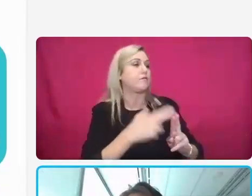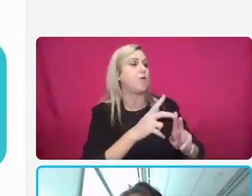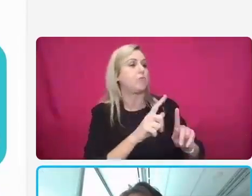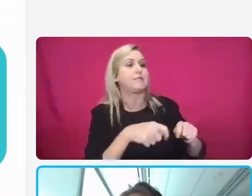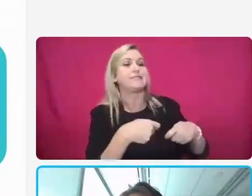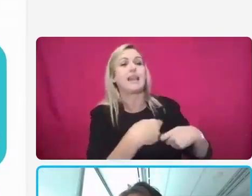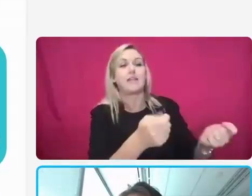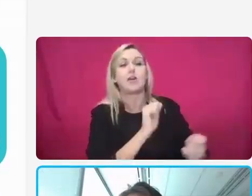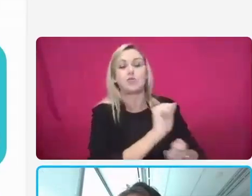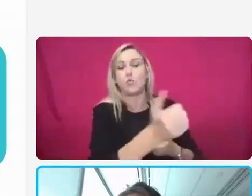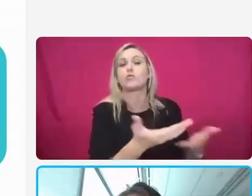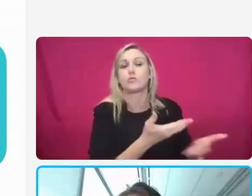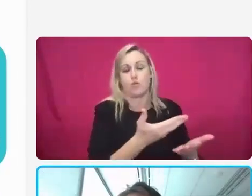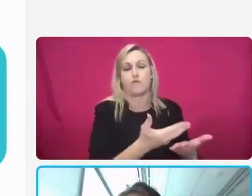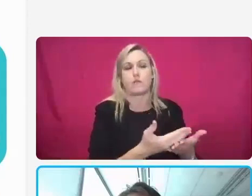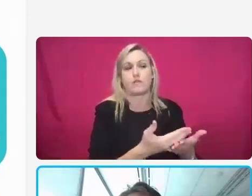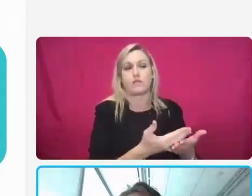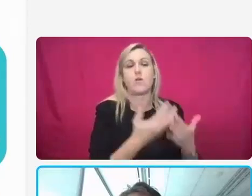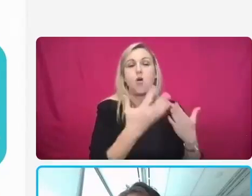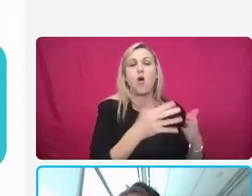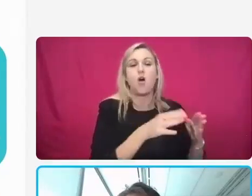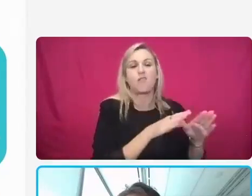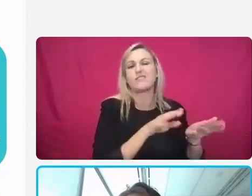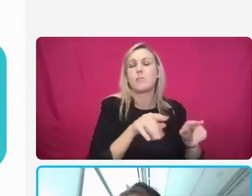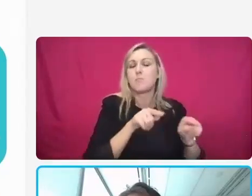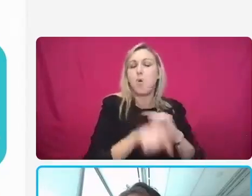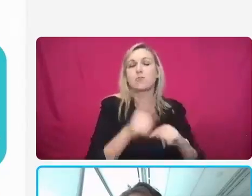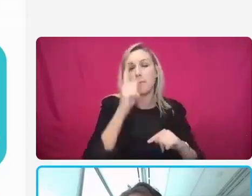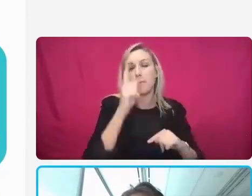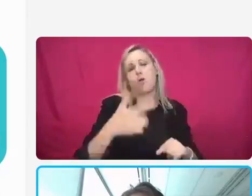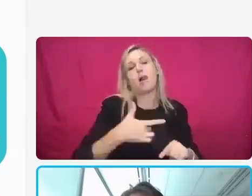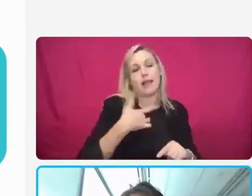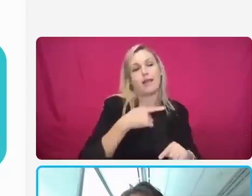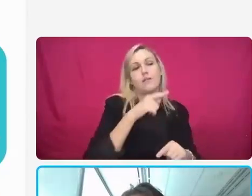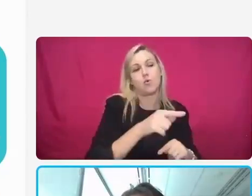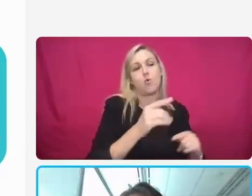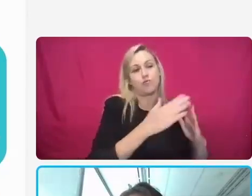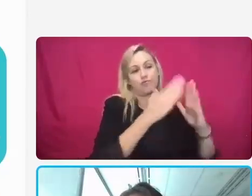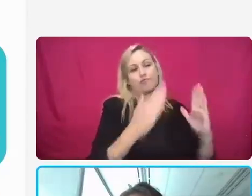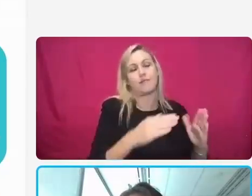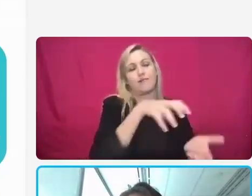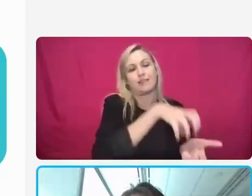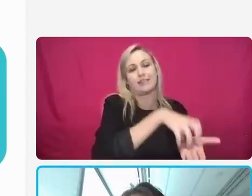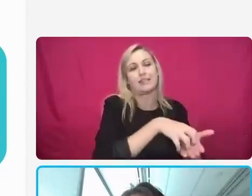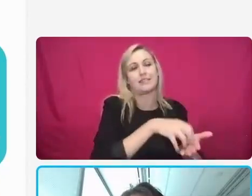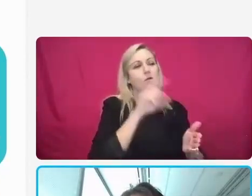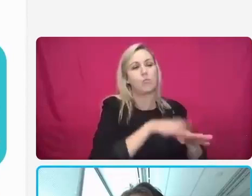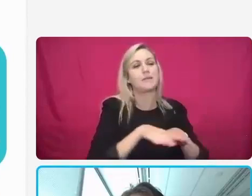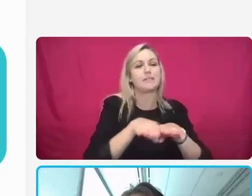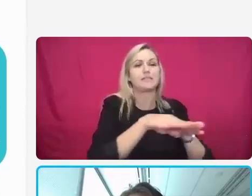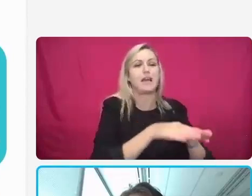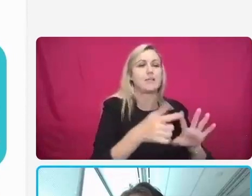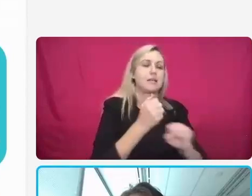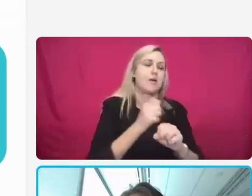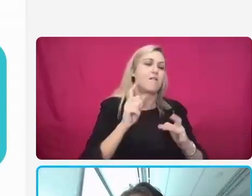generally characteristic of the same or fixed for all residents within a facility, such as infection control,